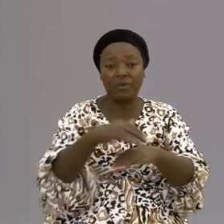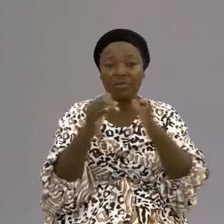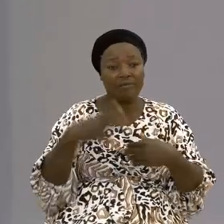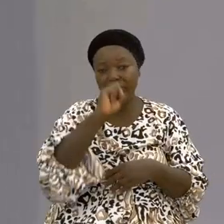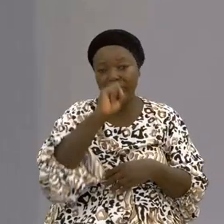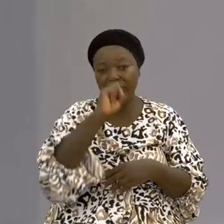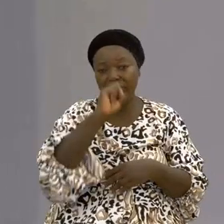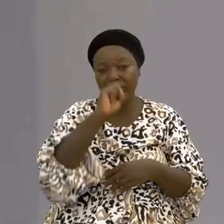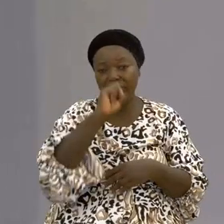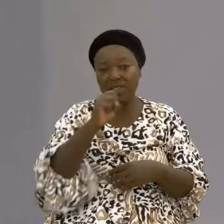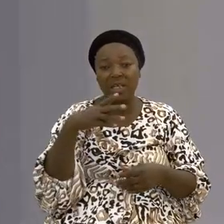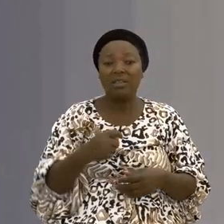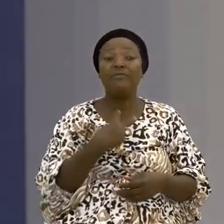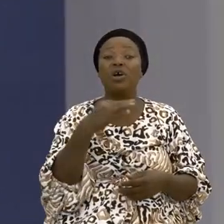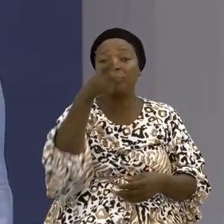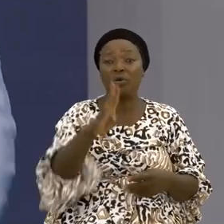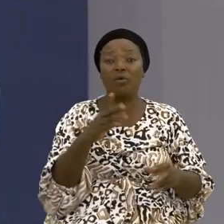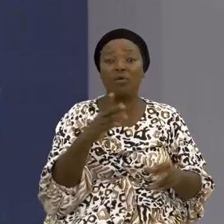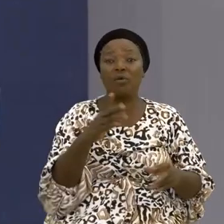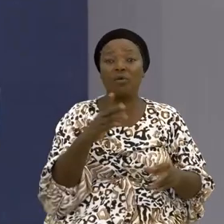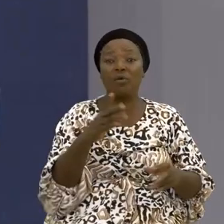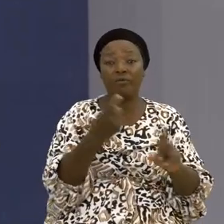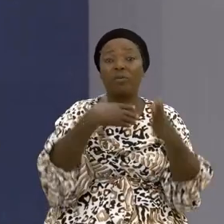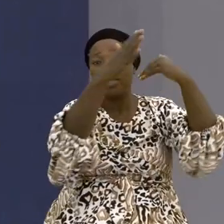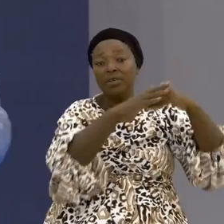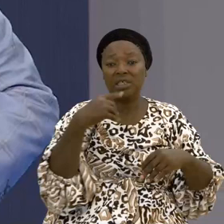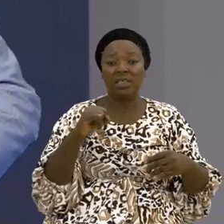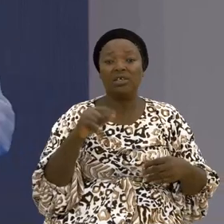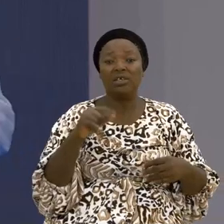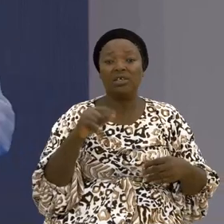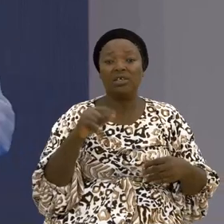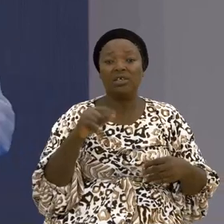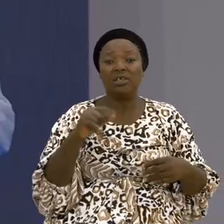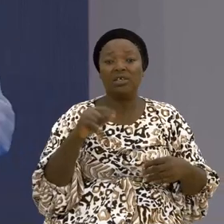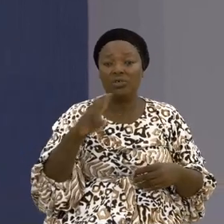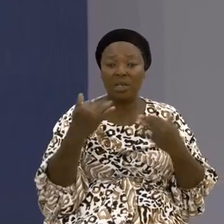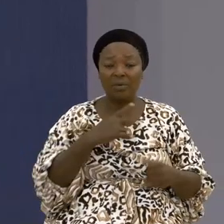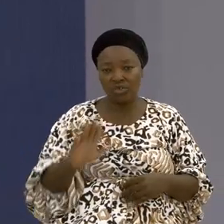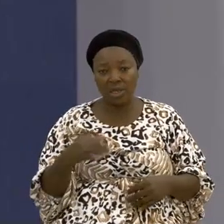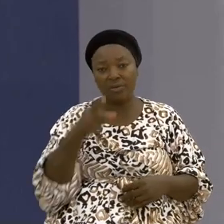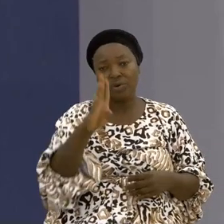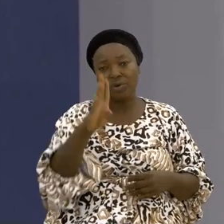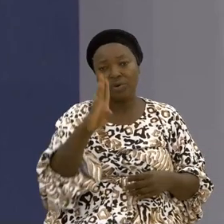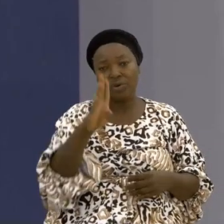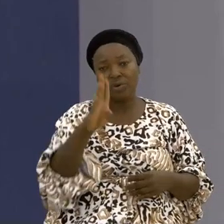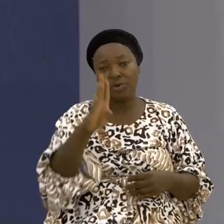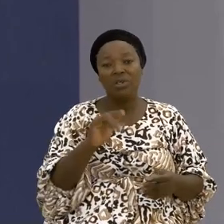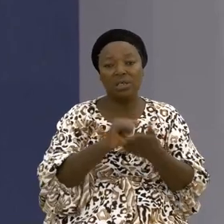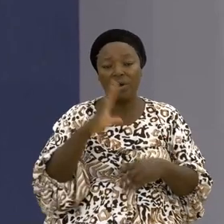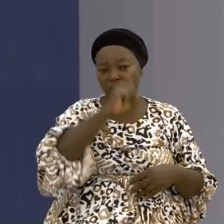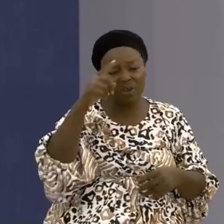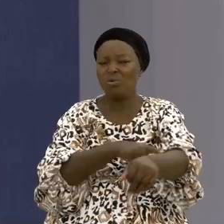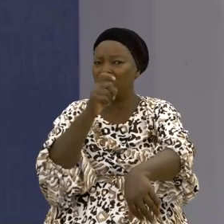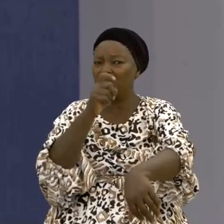missed, the voice of God from heaven saying you are now a child of God, you have missed for such